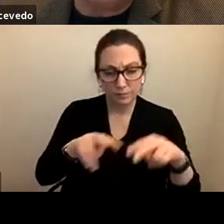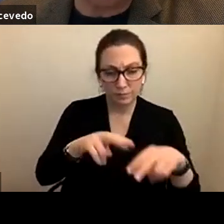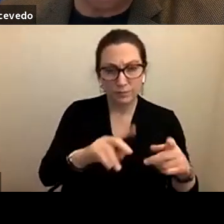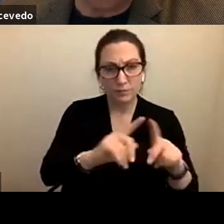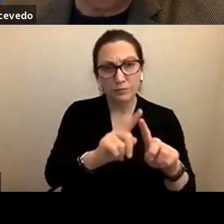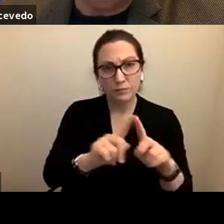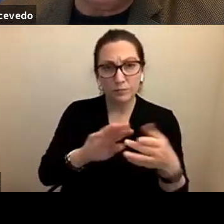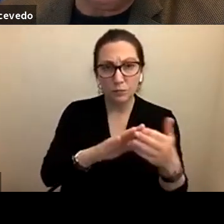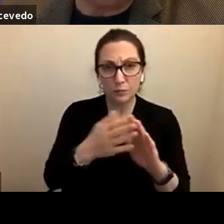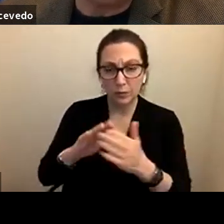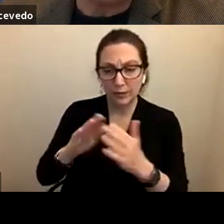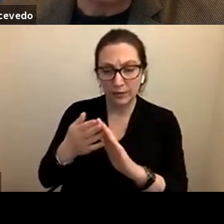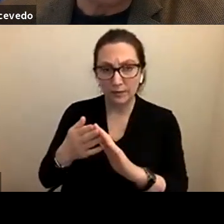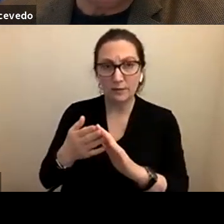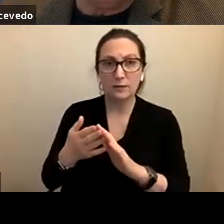enacted